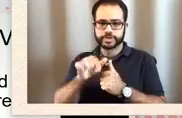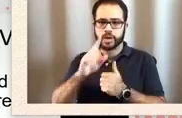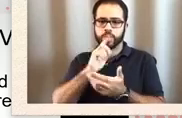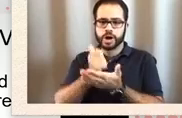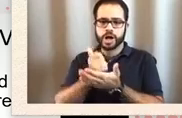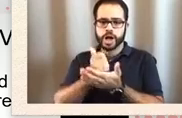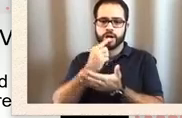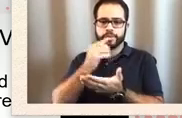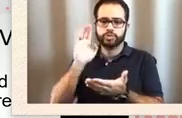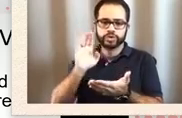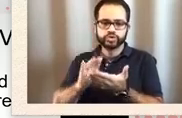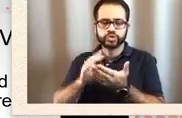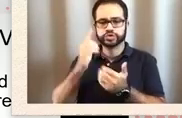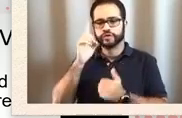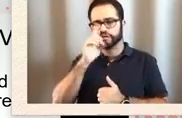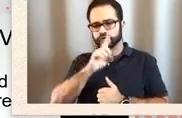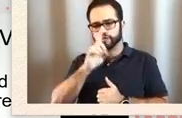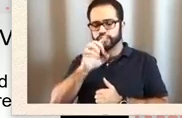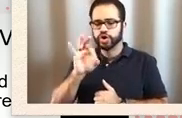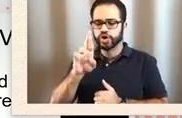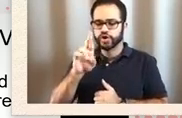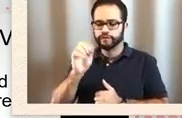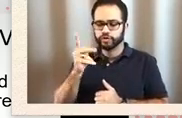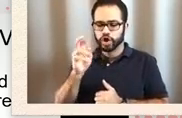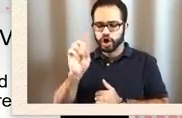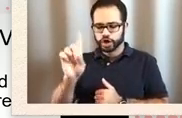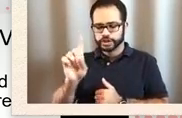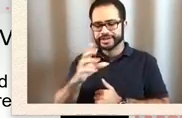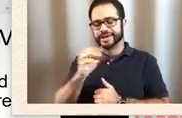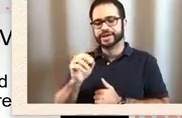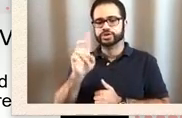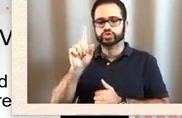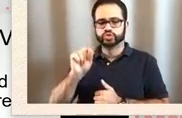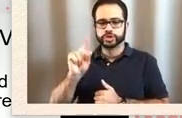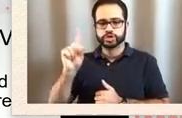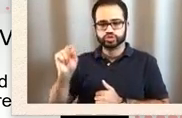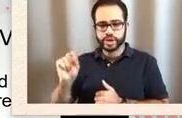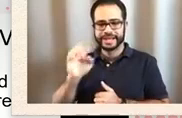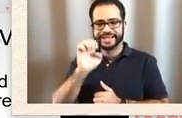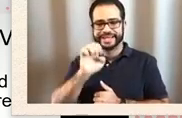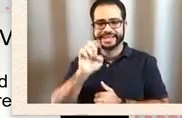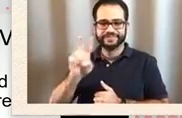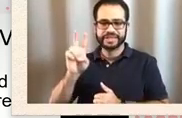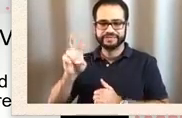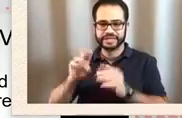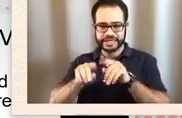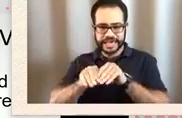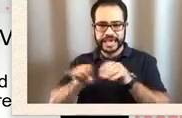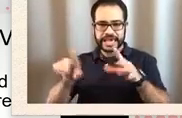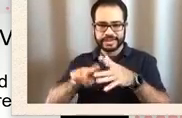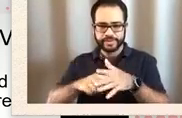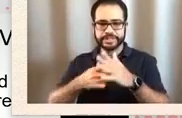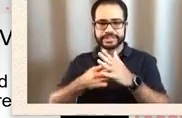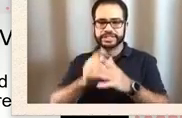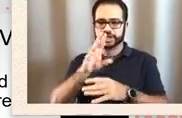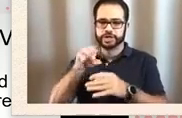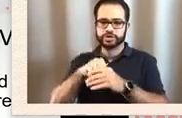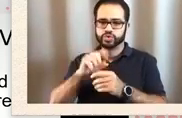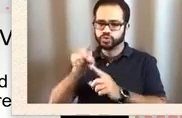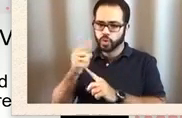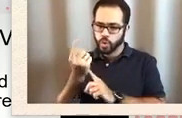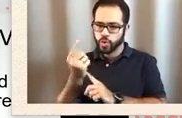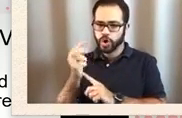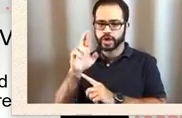of fraud, and the 2020 EVV implementation includes only respite and personal